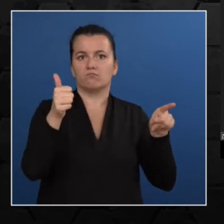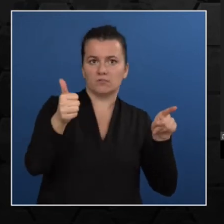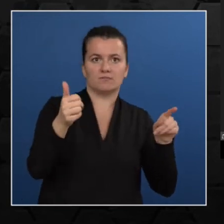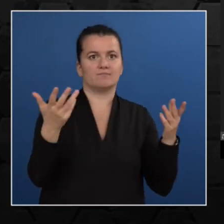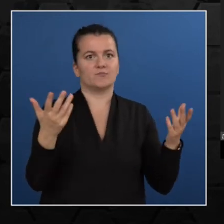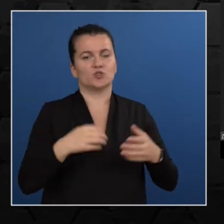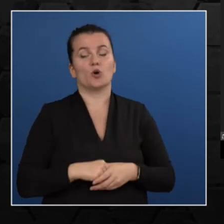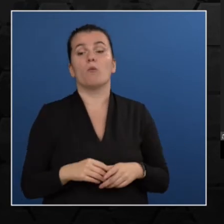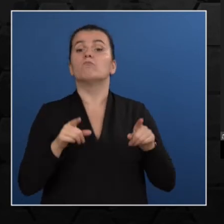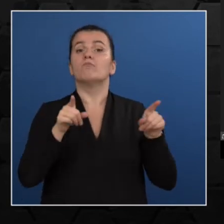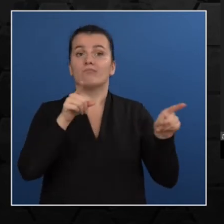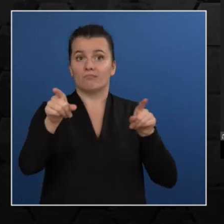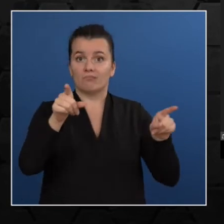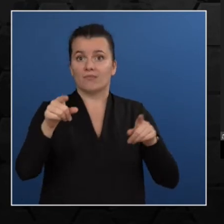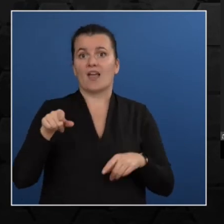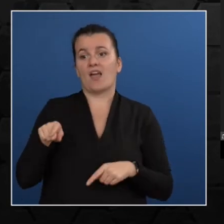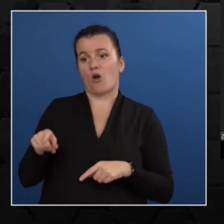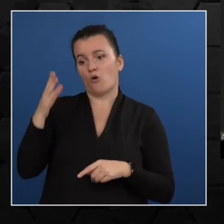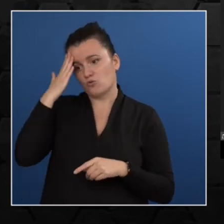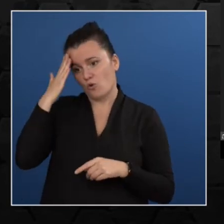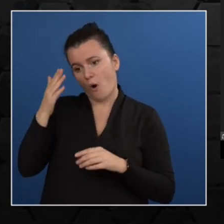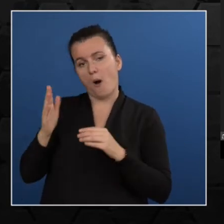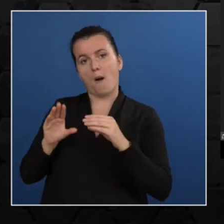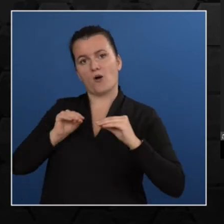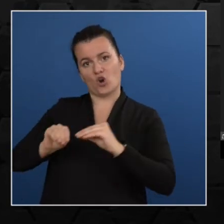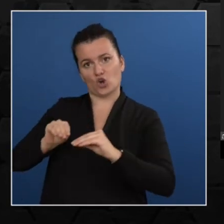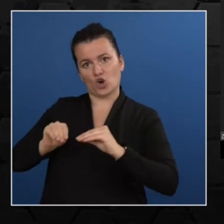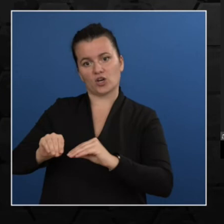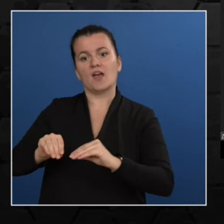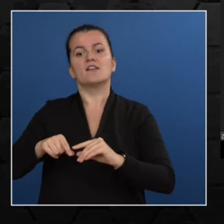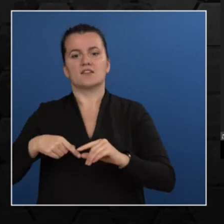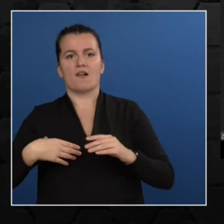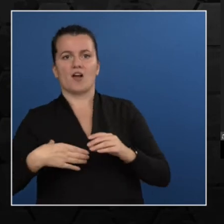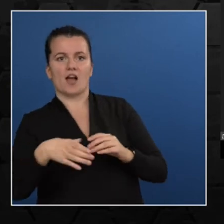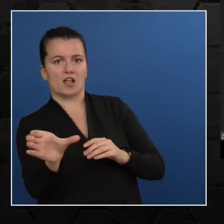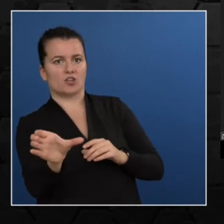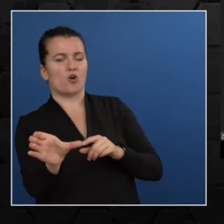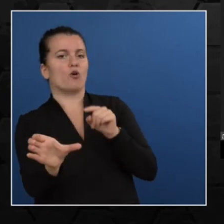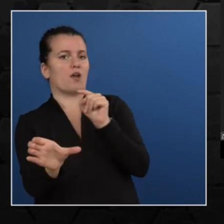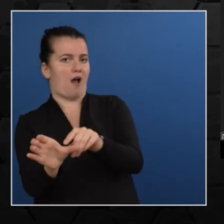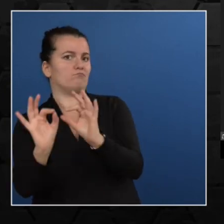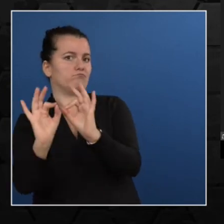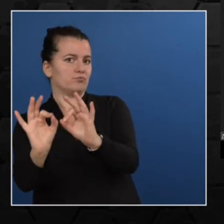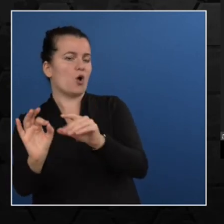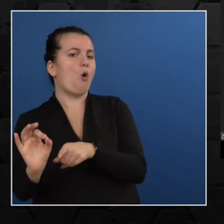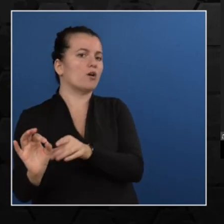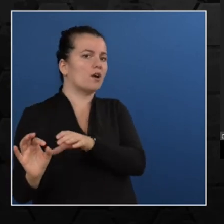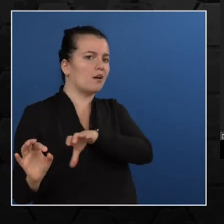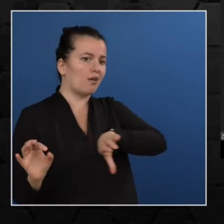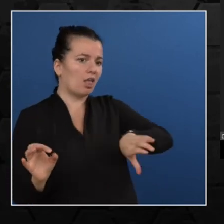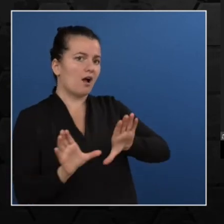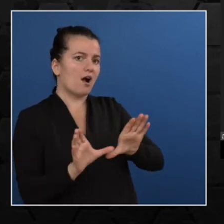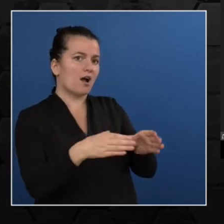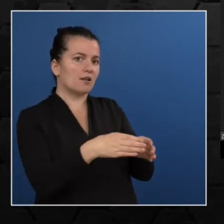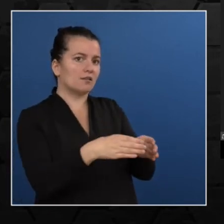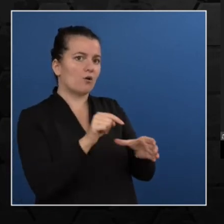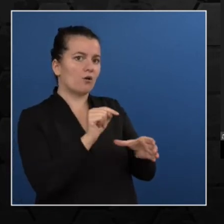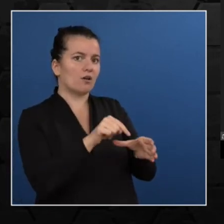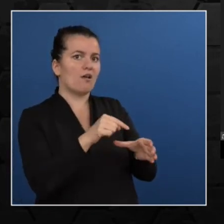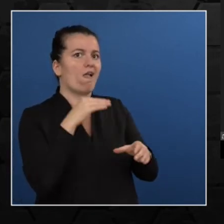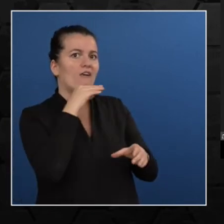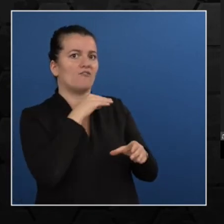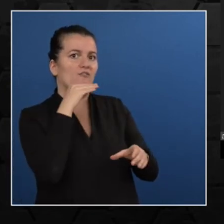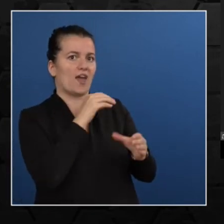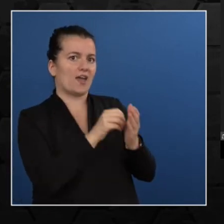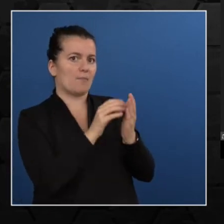It can be either a CSV file or an SQL server. You can work from SQL servers as well. So after your data has been loaded, you choose